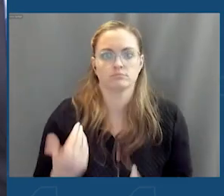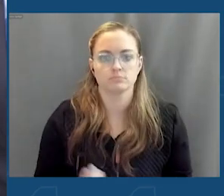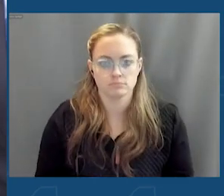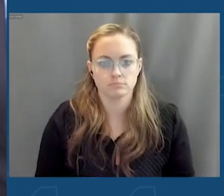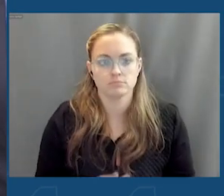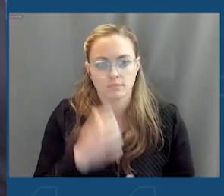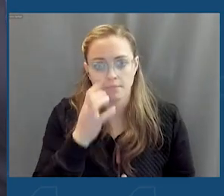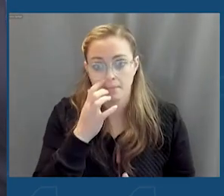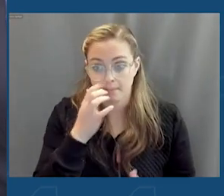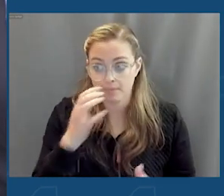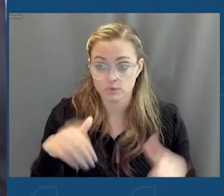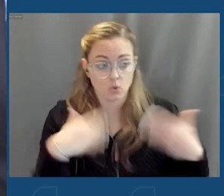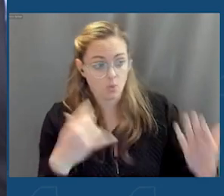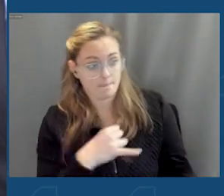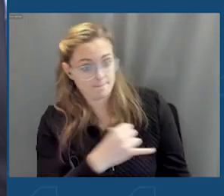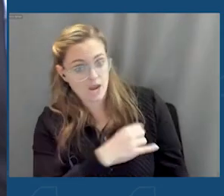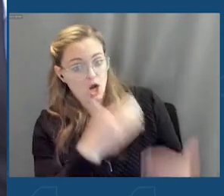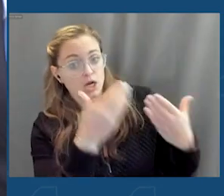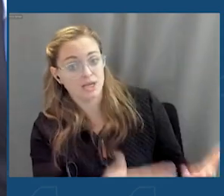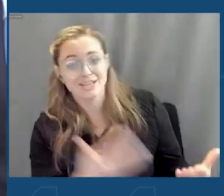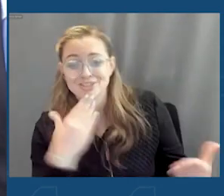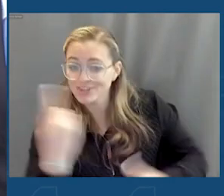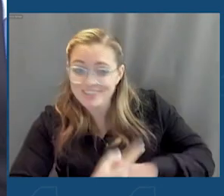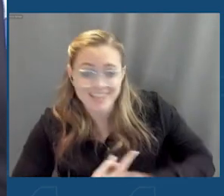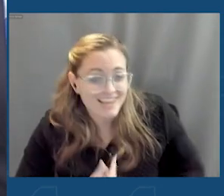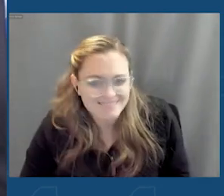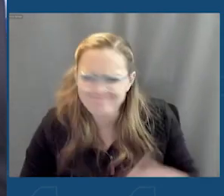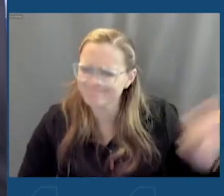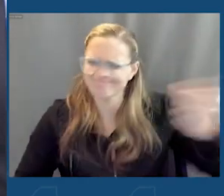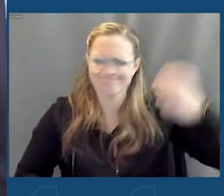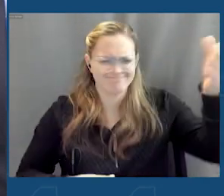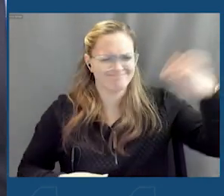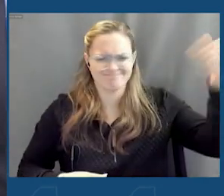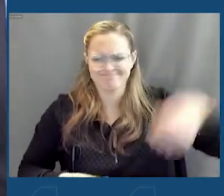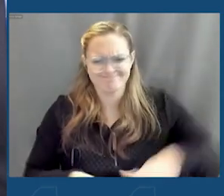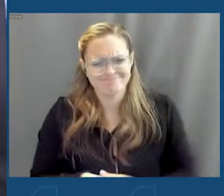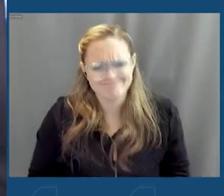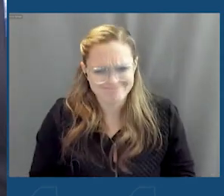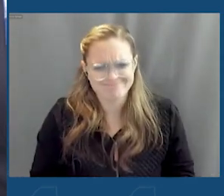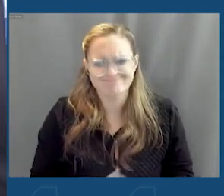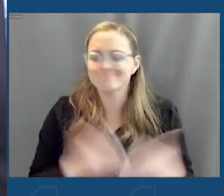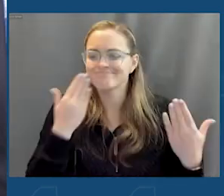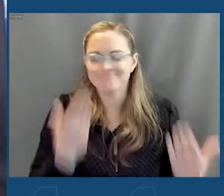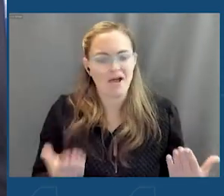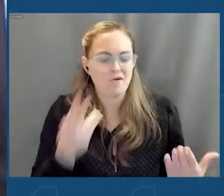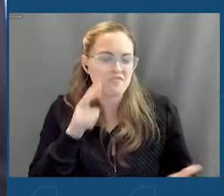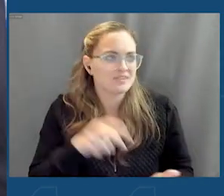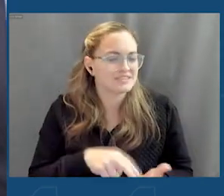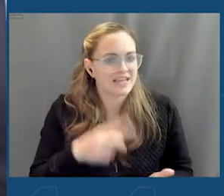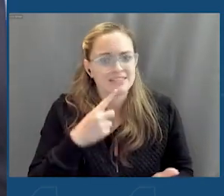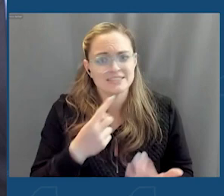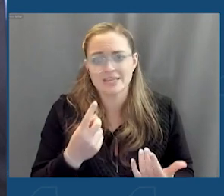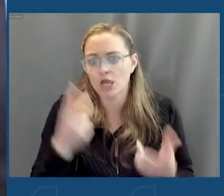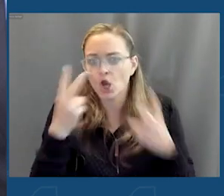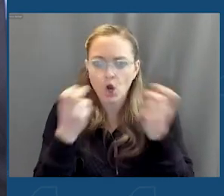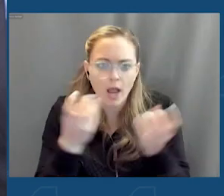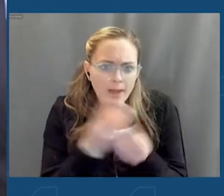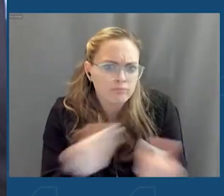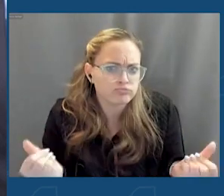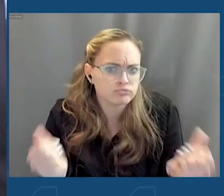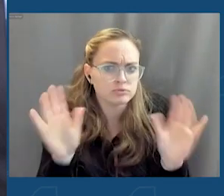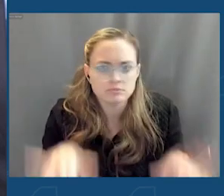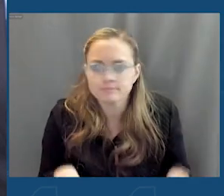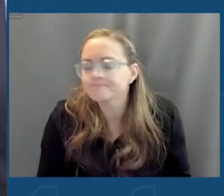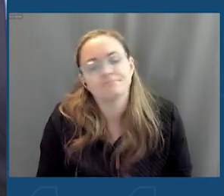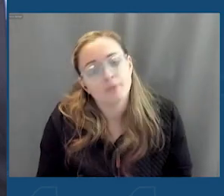let you take it away, but this is a good day. Yes, it is. It's a good day. And I don't know that we'll ever stand here and say crime is gone, but this